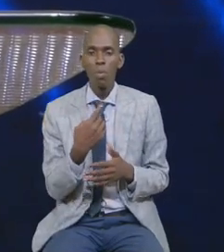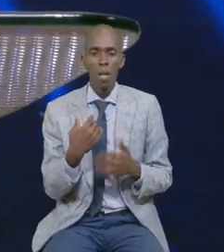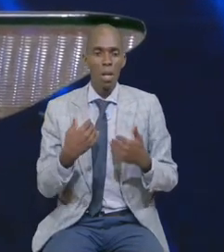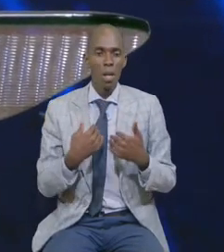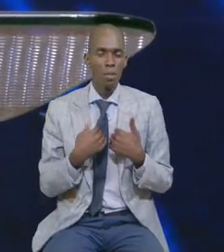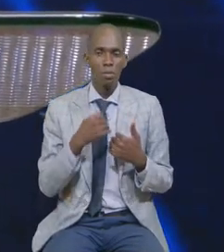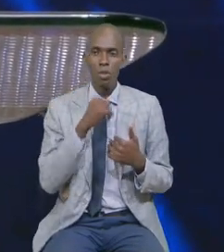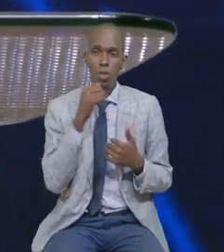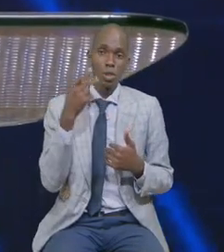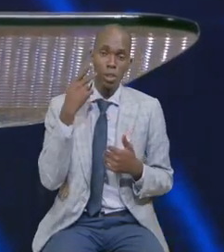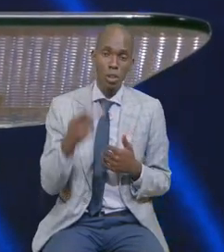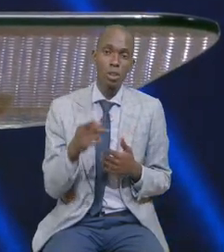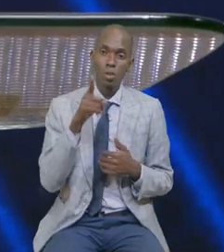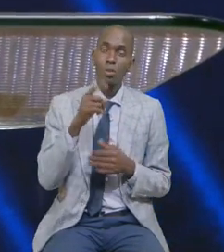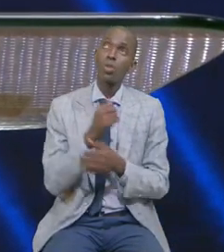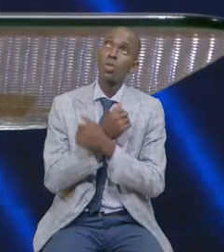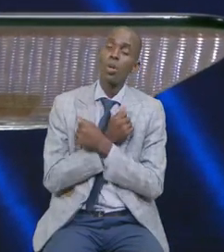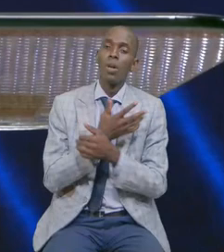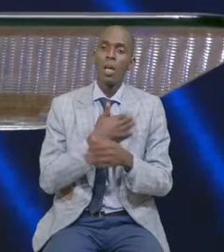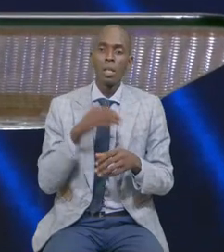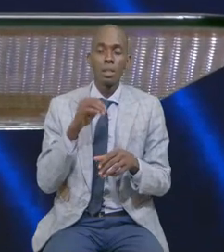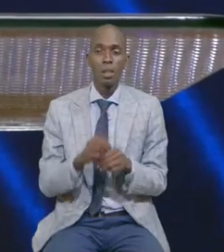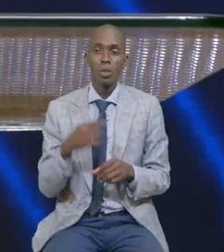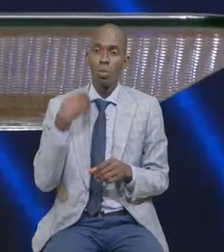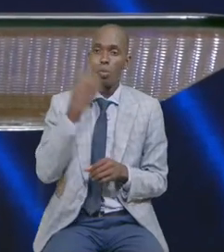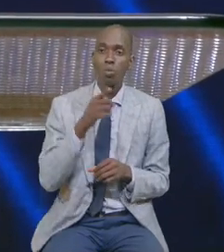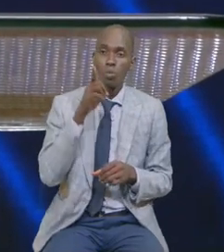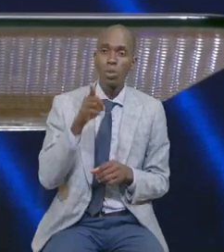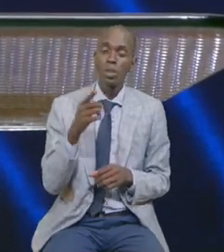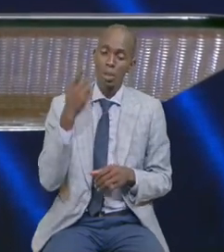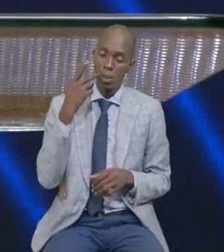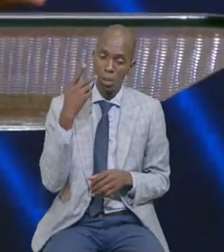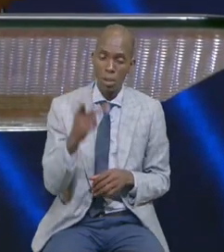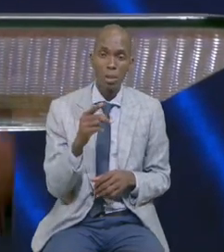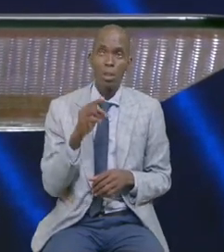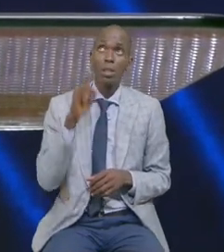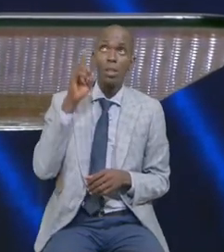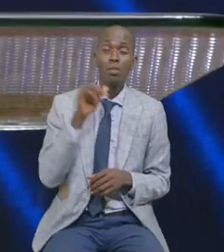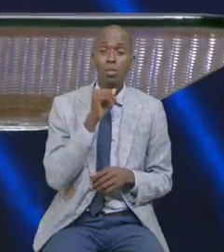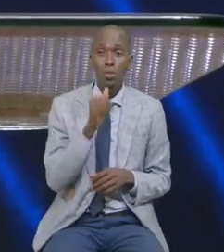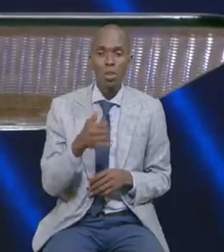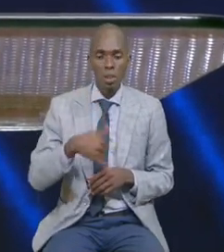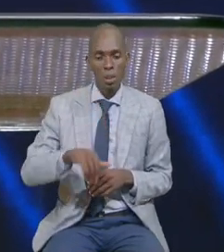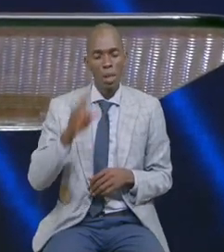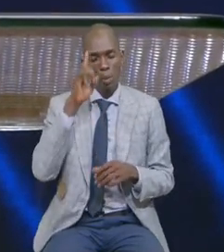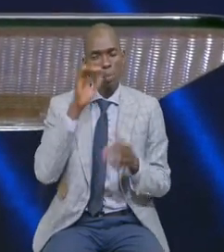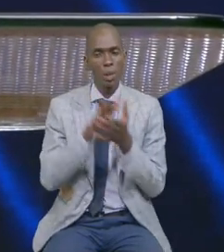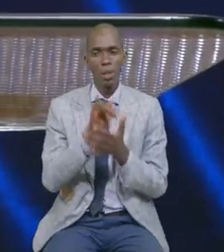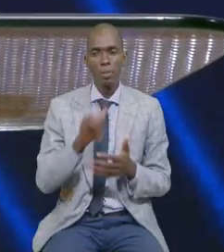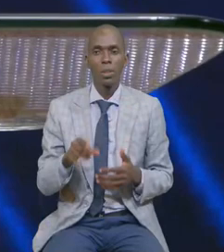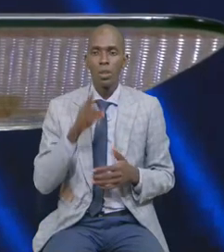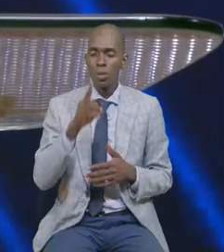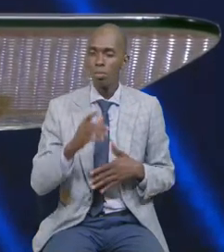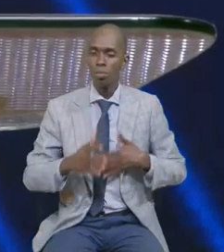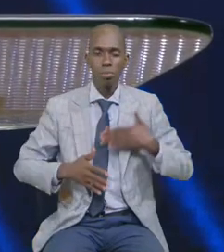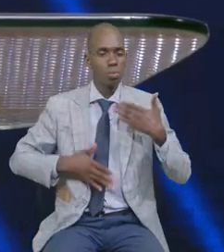ye love, and in whom do now ye see him not, yet believing ye